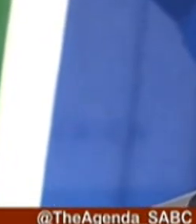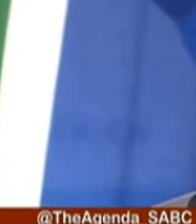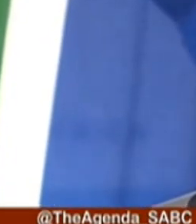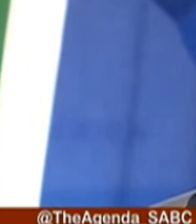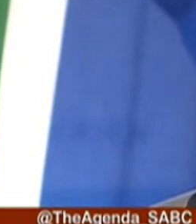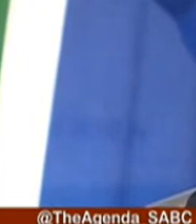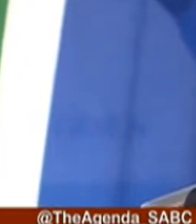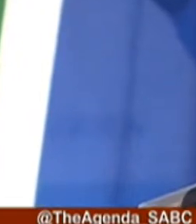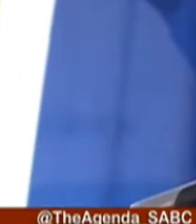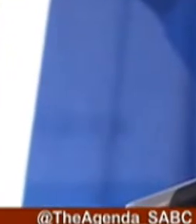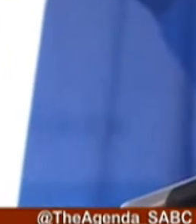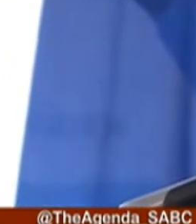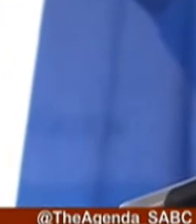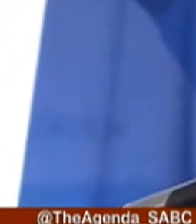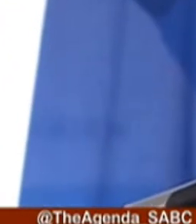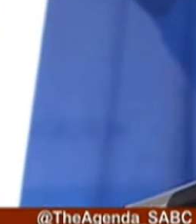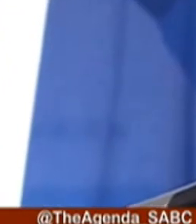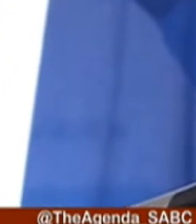Dumelang.